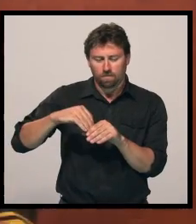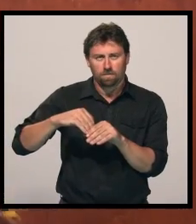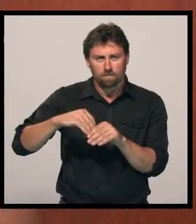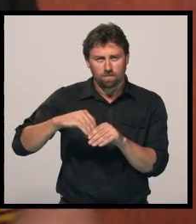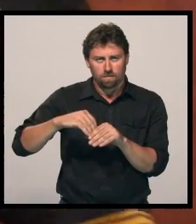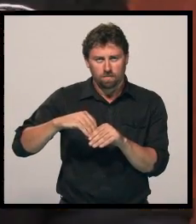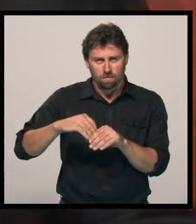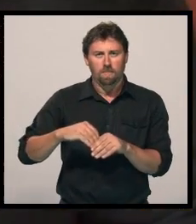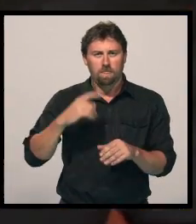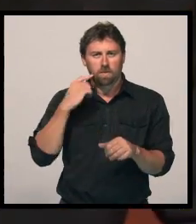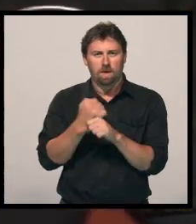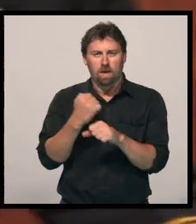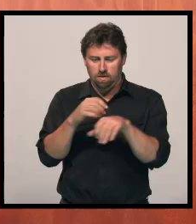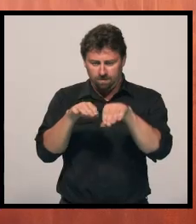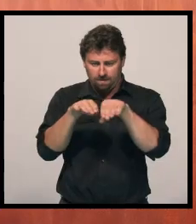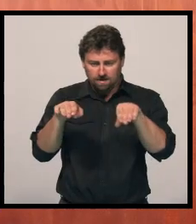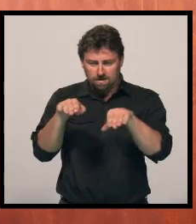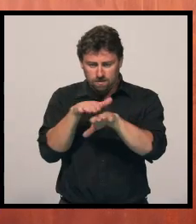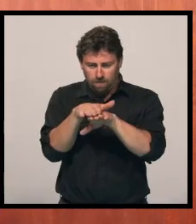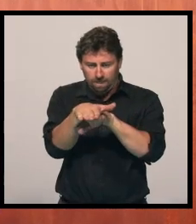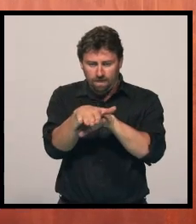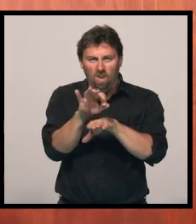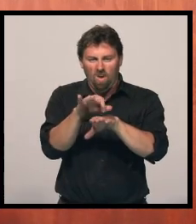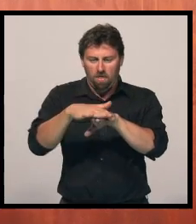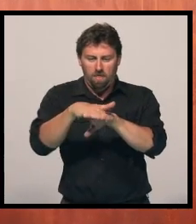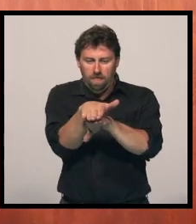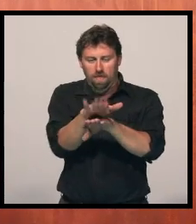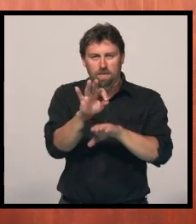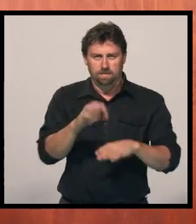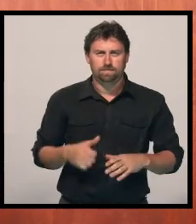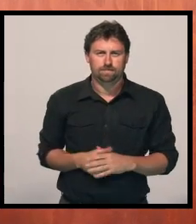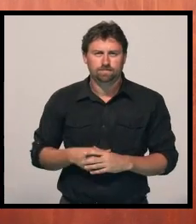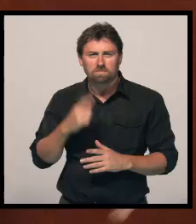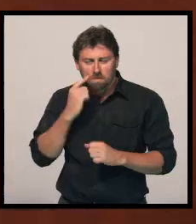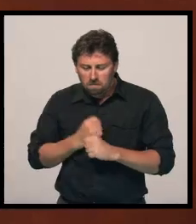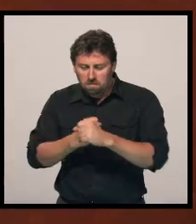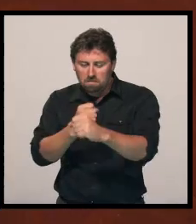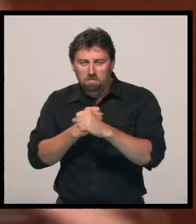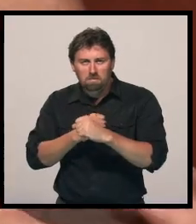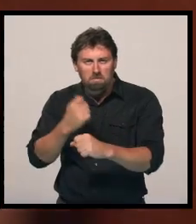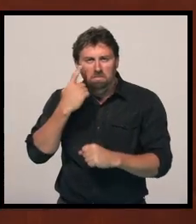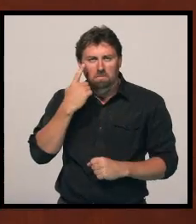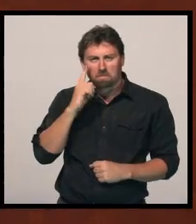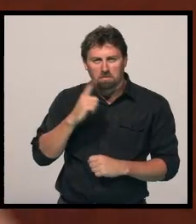and even. That looks pretty good there. We'll give it a try. We may have to do a small adjustment.